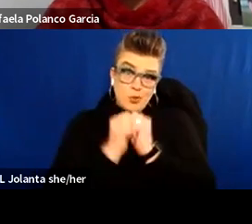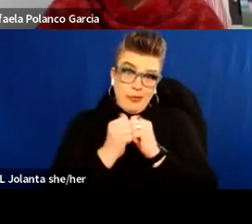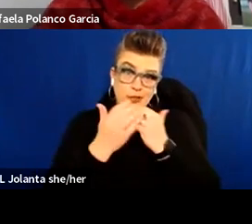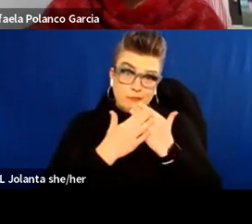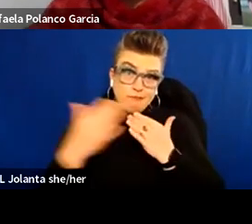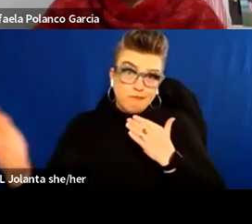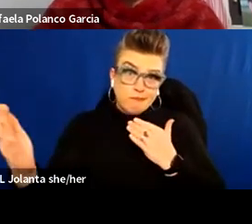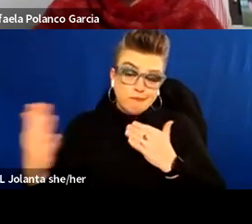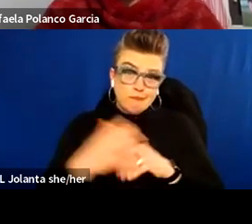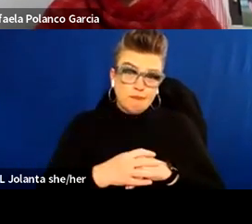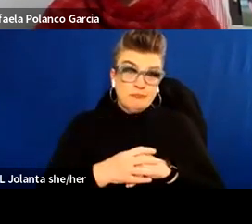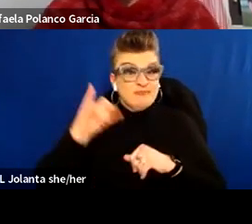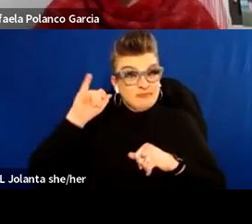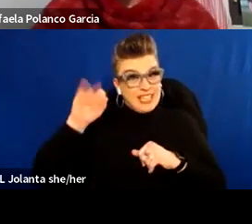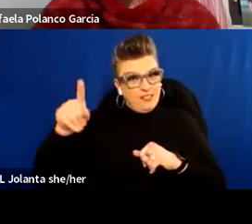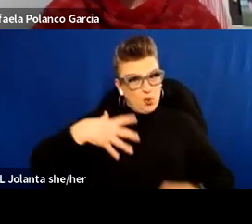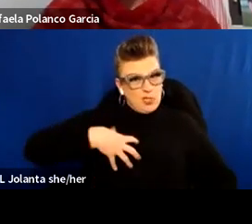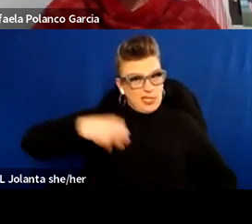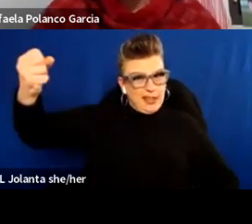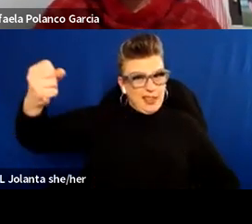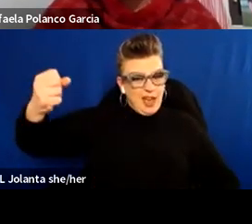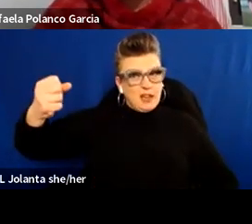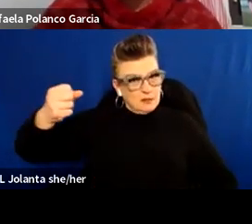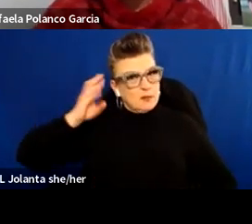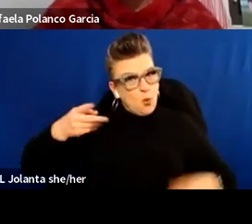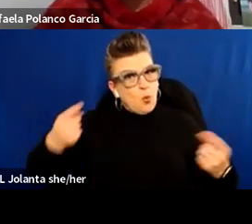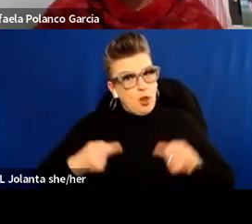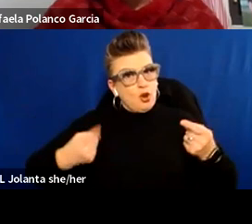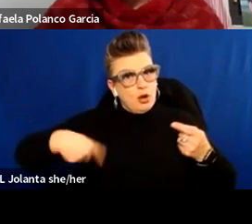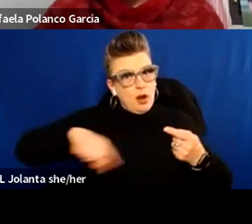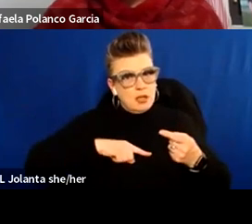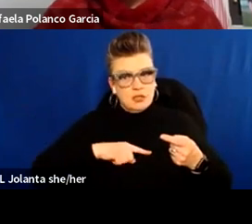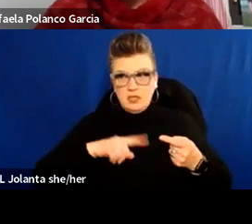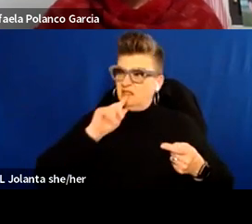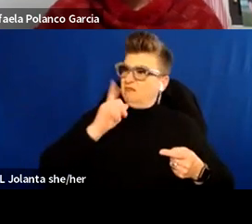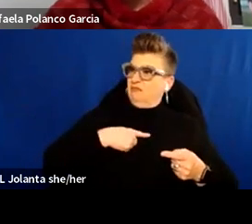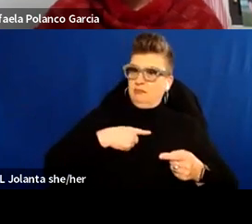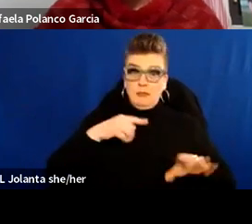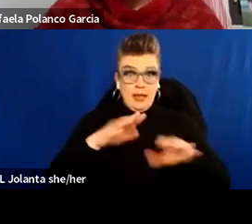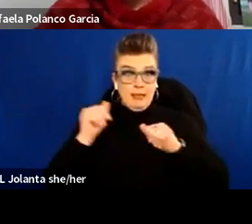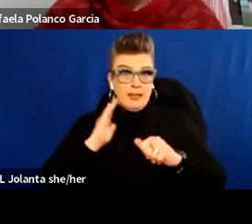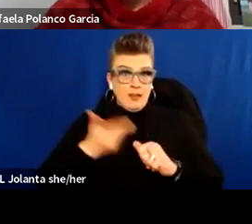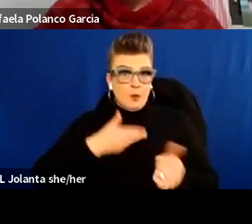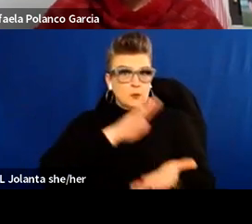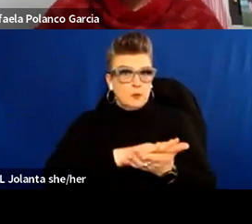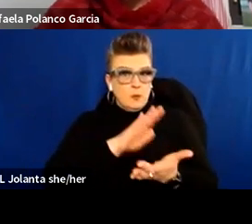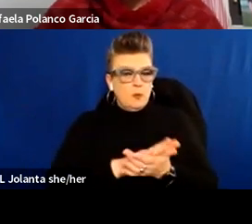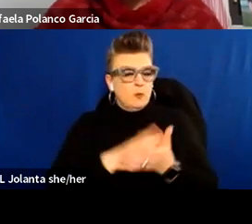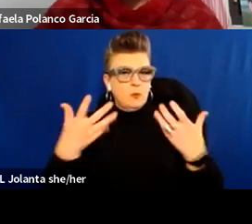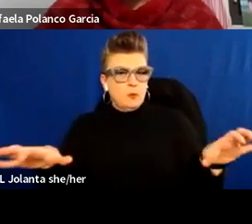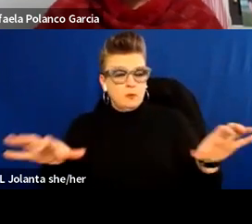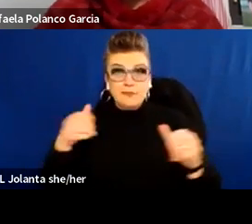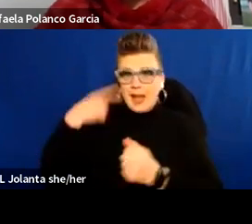if you take that away from us it will hurt us that we have to leave our school i believe that we can make this